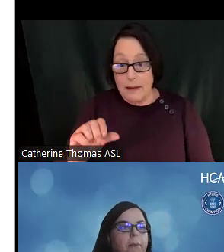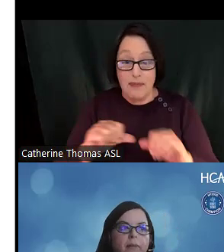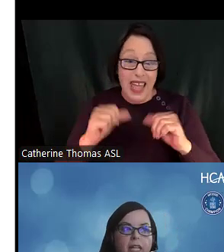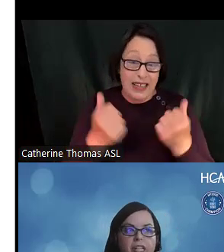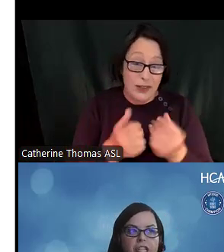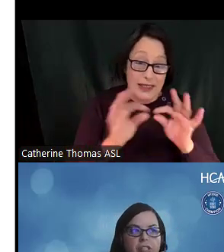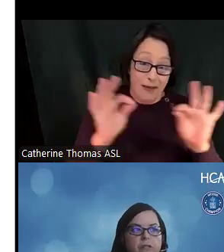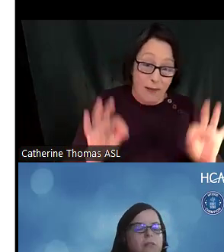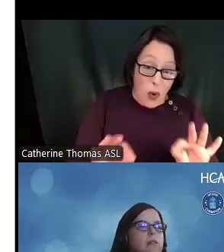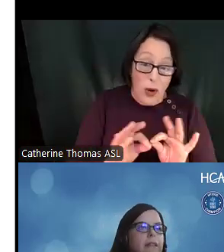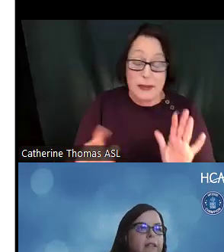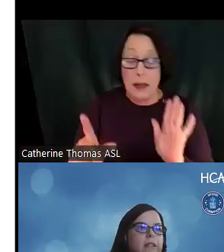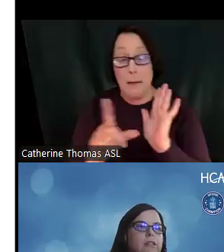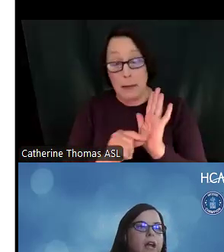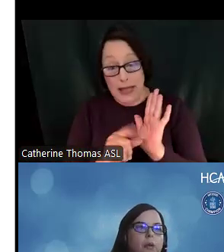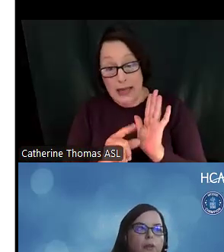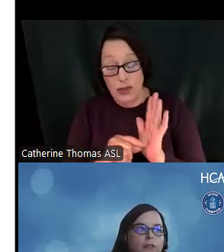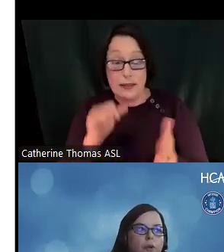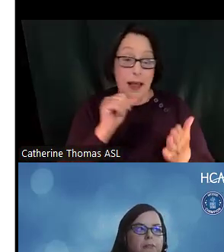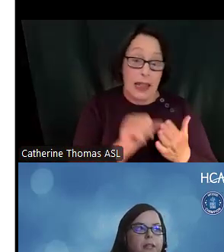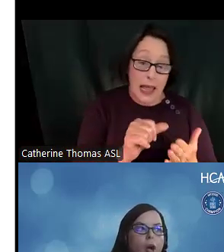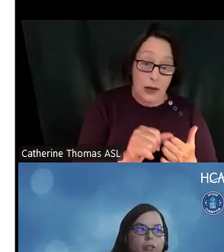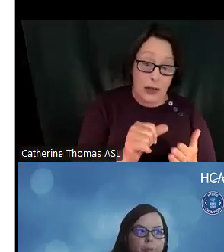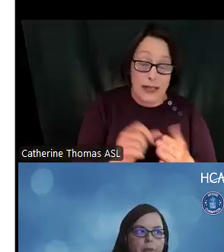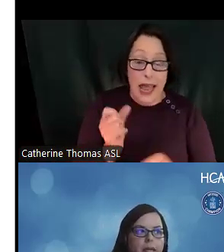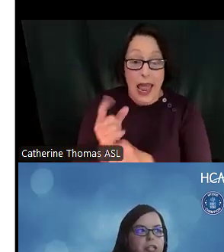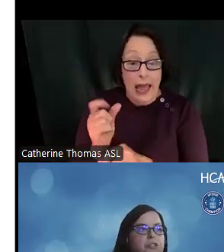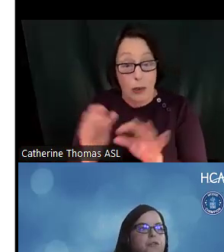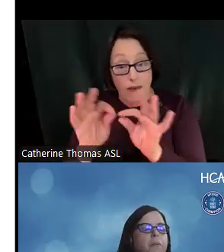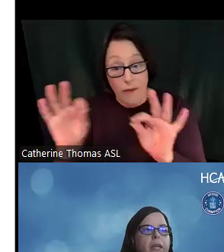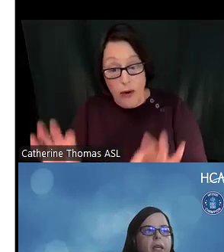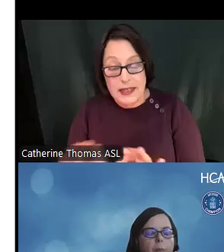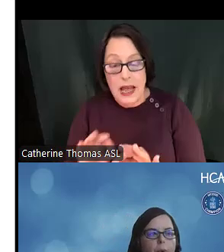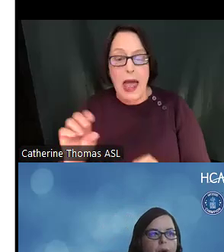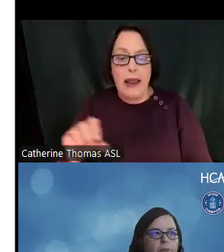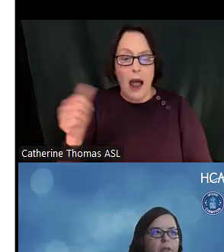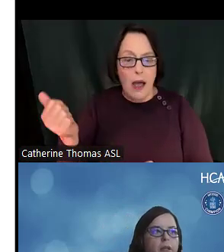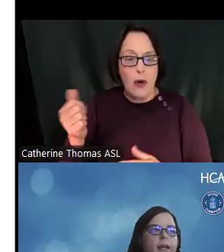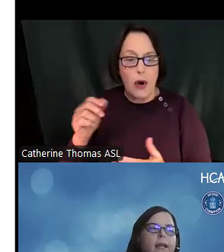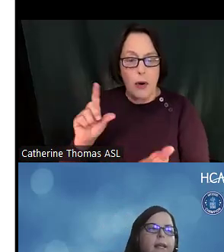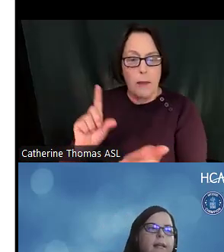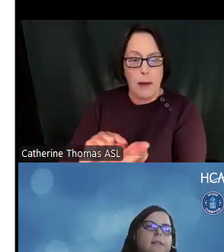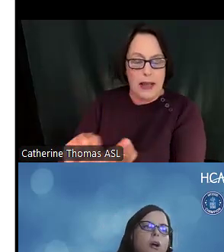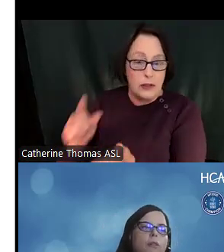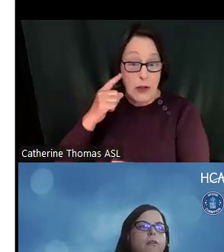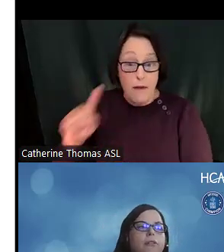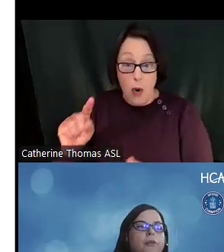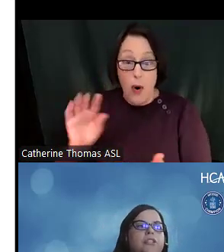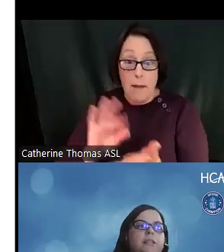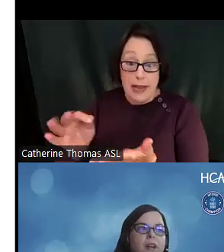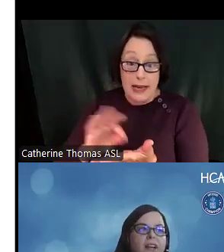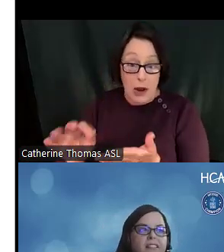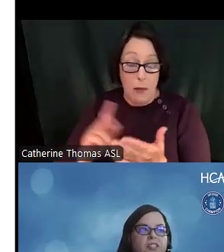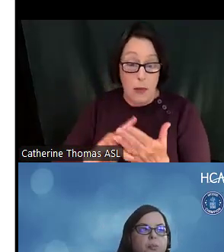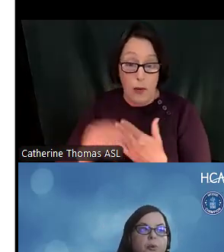forms, publications, letters, annual forms, and other publications for the Medicaid program. It is healthcare